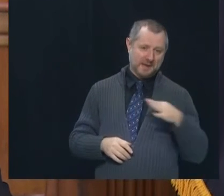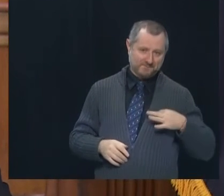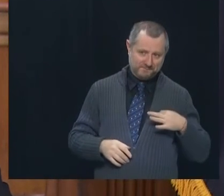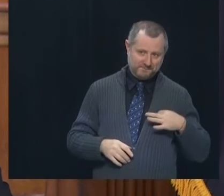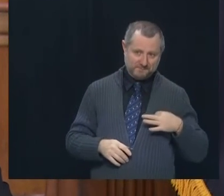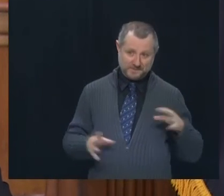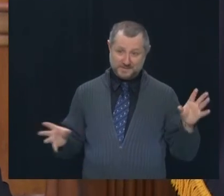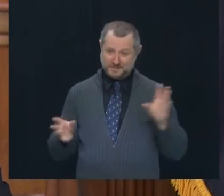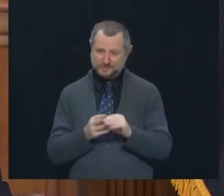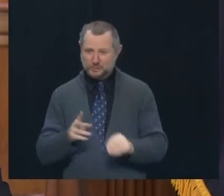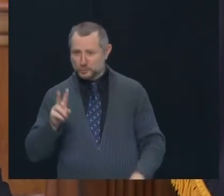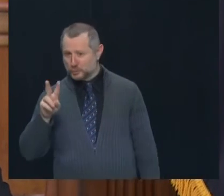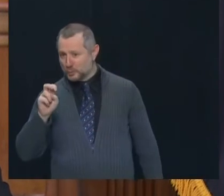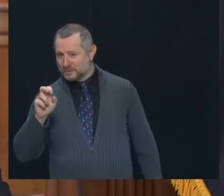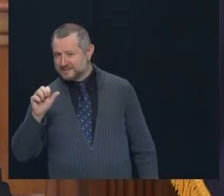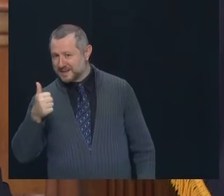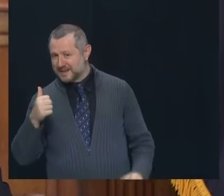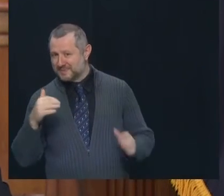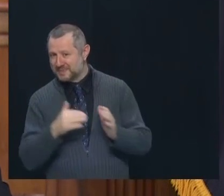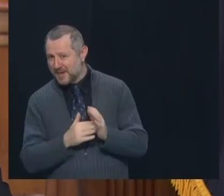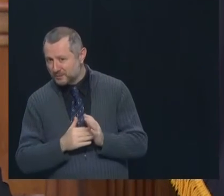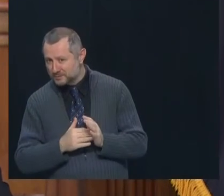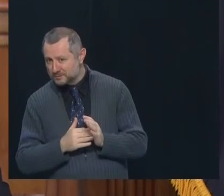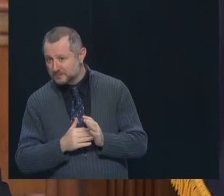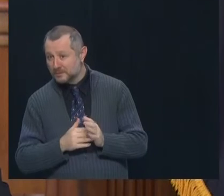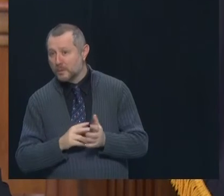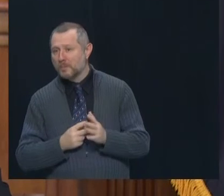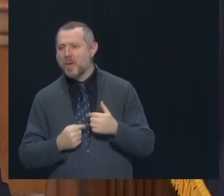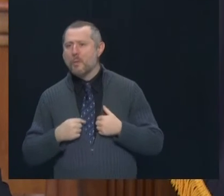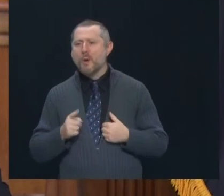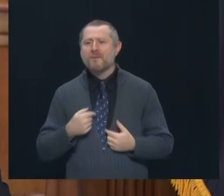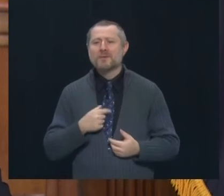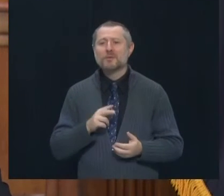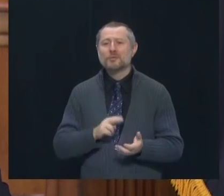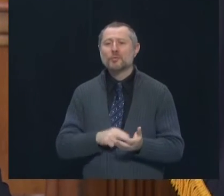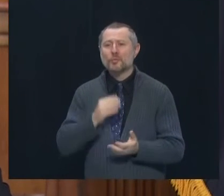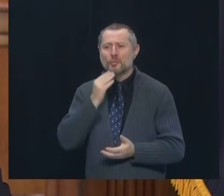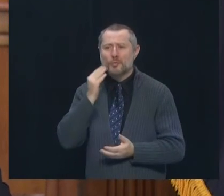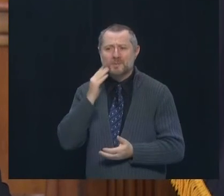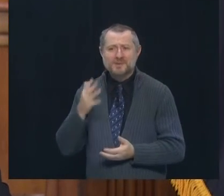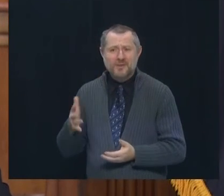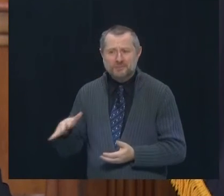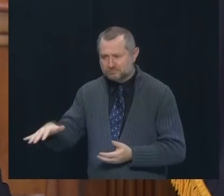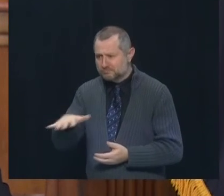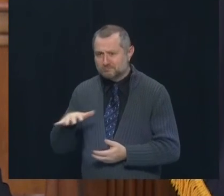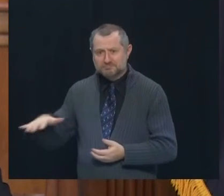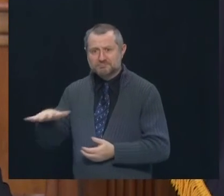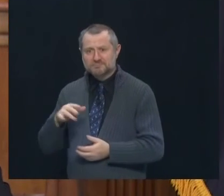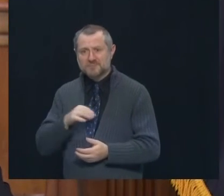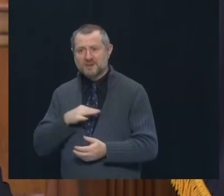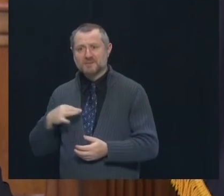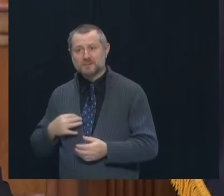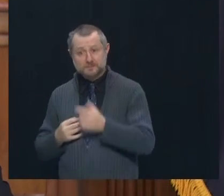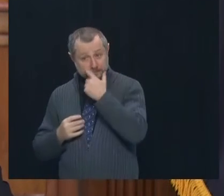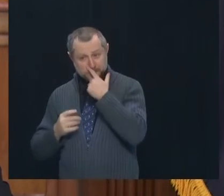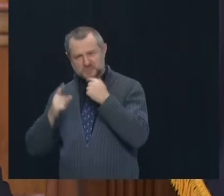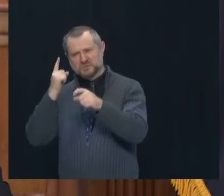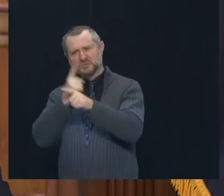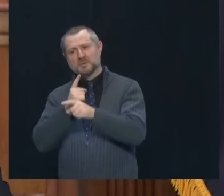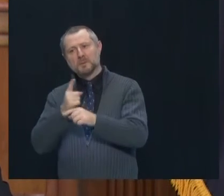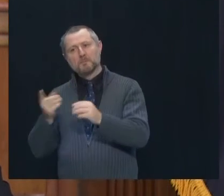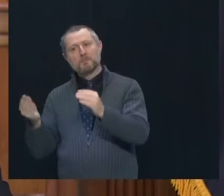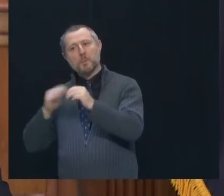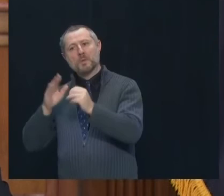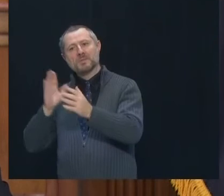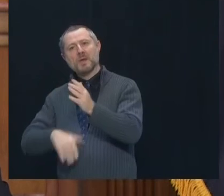210 just to do nursing homes and staff. Right, but obviously that's more than 170,000. I